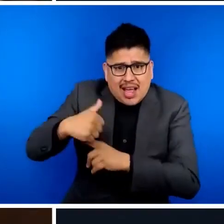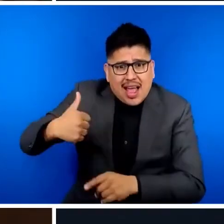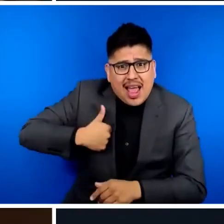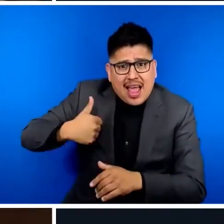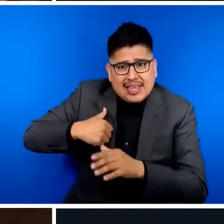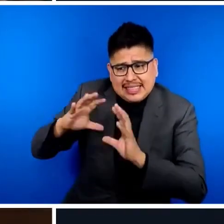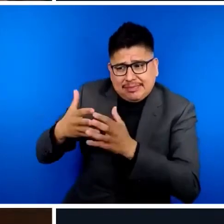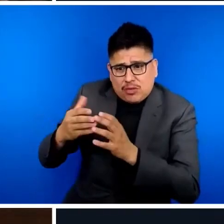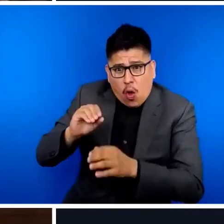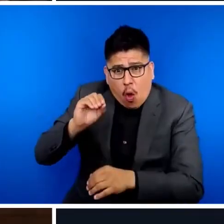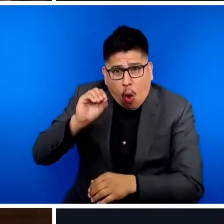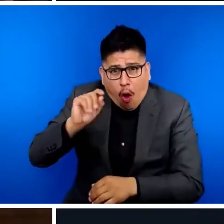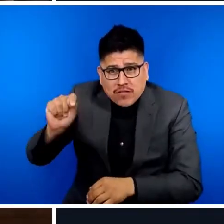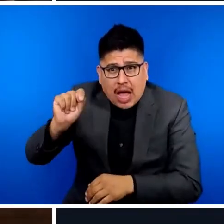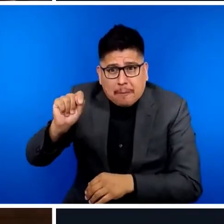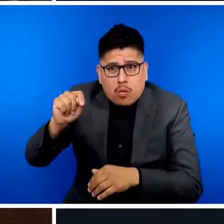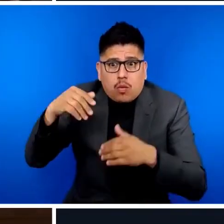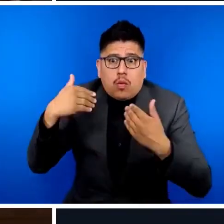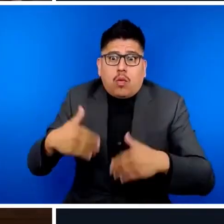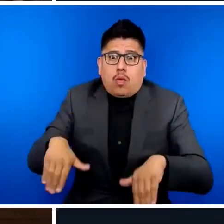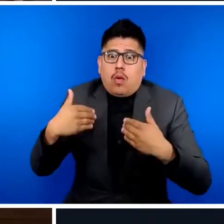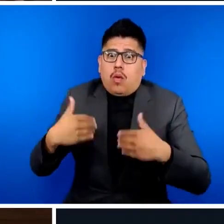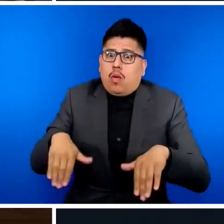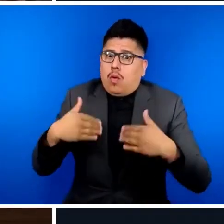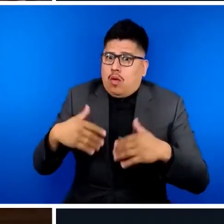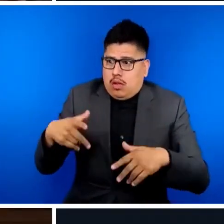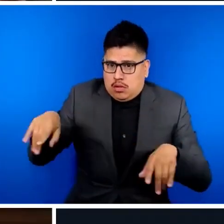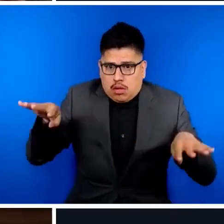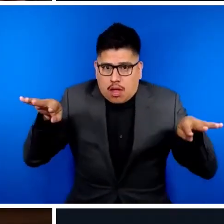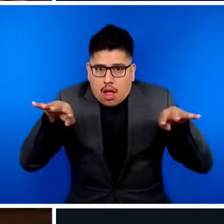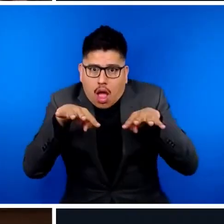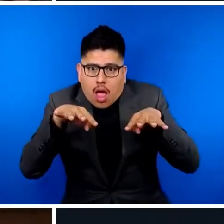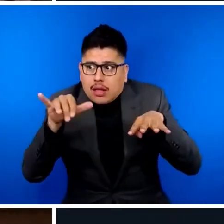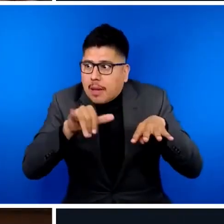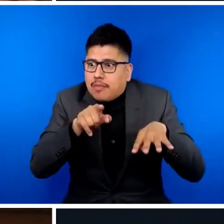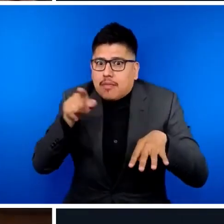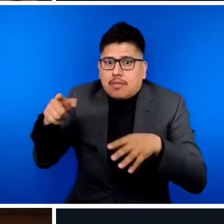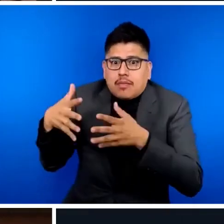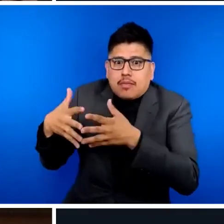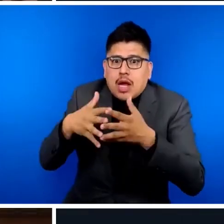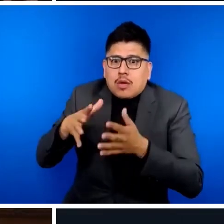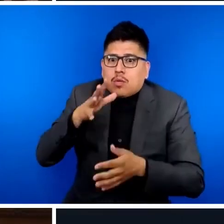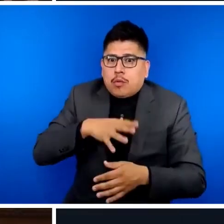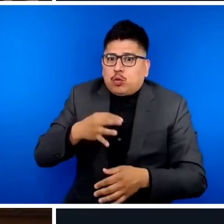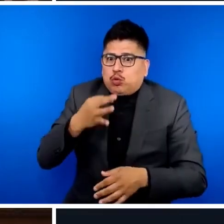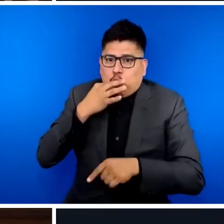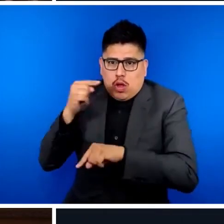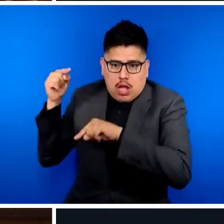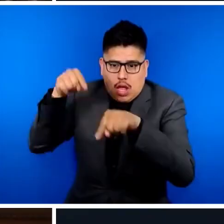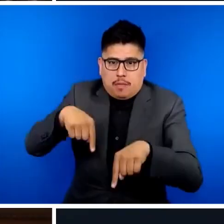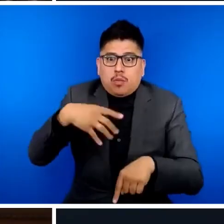everybody saw, as did the American women who will soon be coming to the White House.